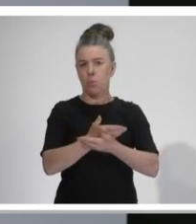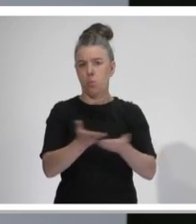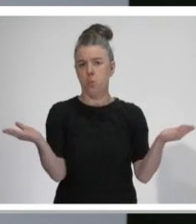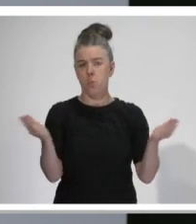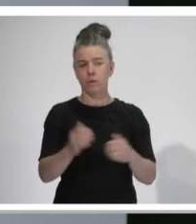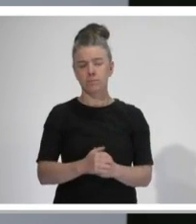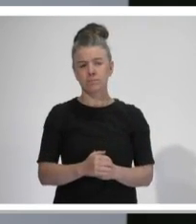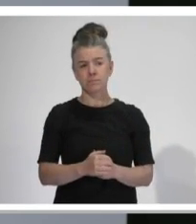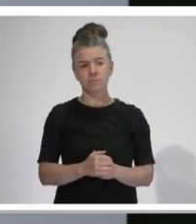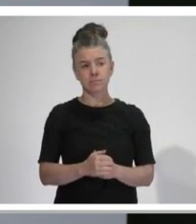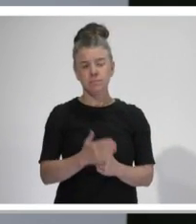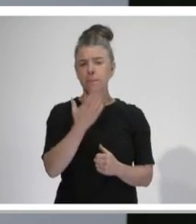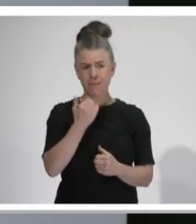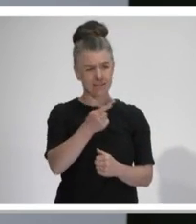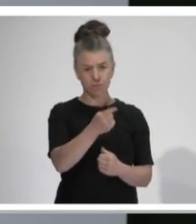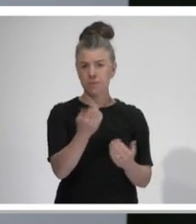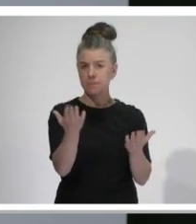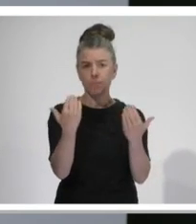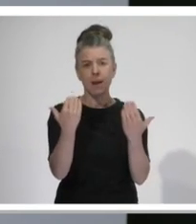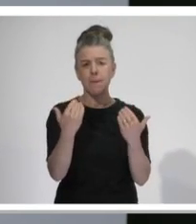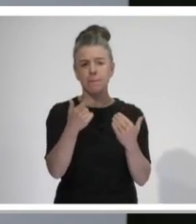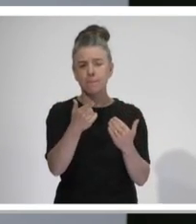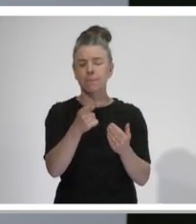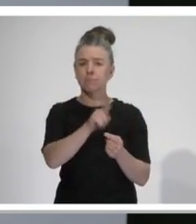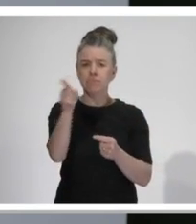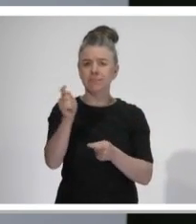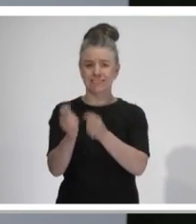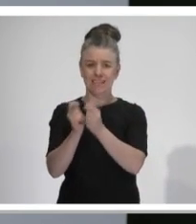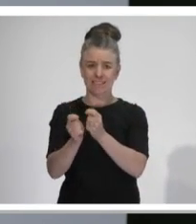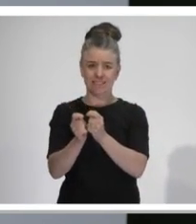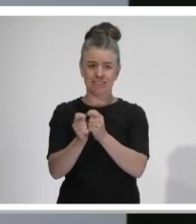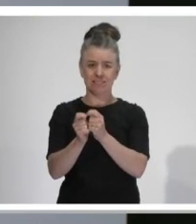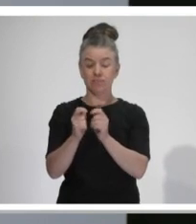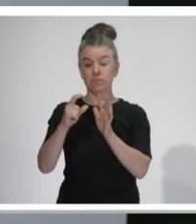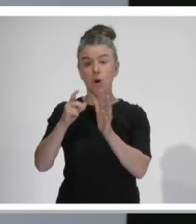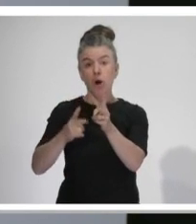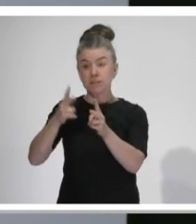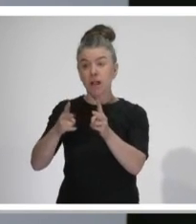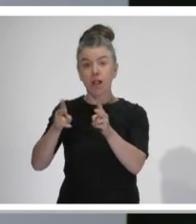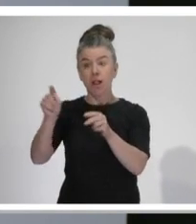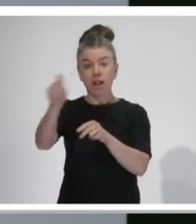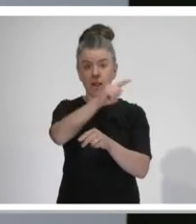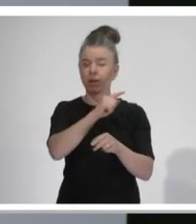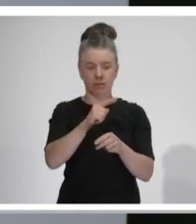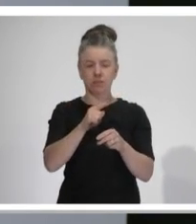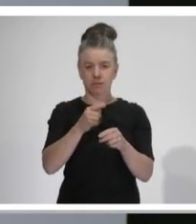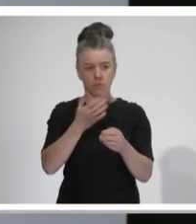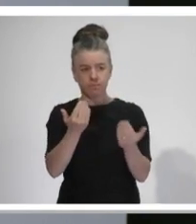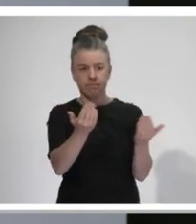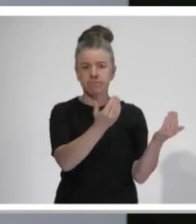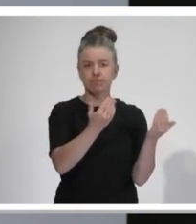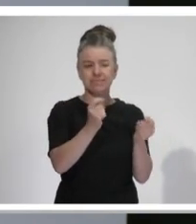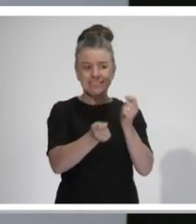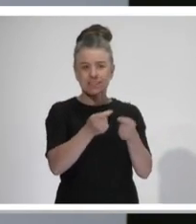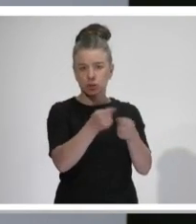get tested, and we continue to encourage DHBs to make sure that they're supporting that testing. The level of